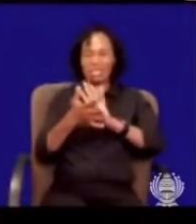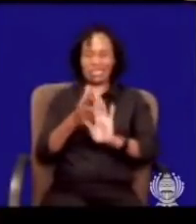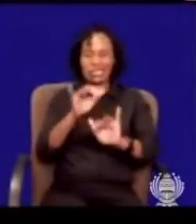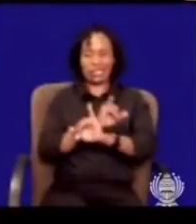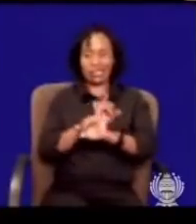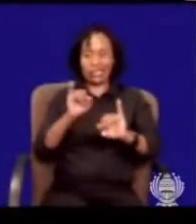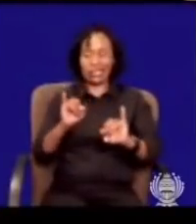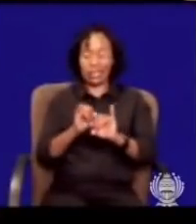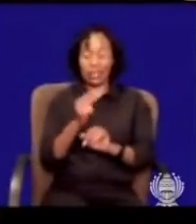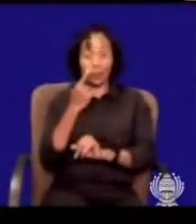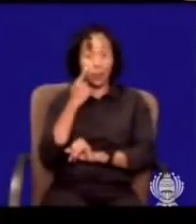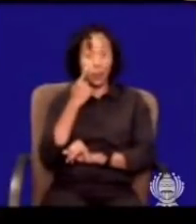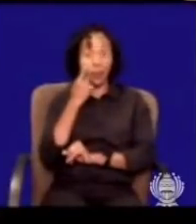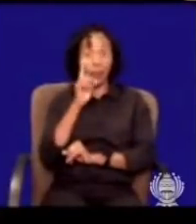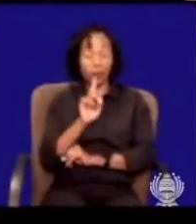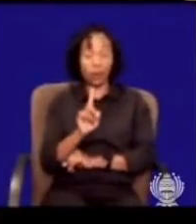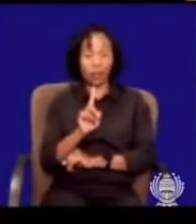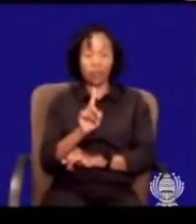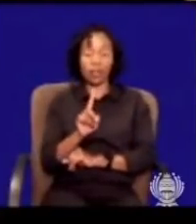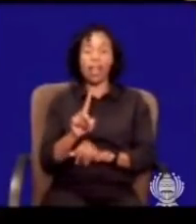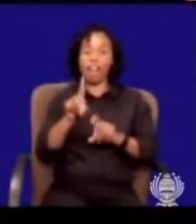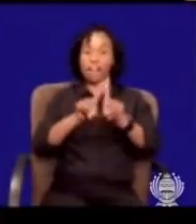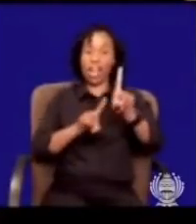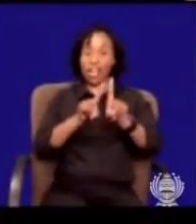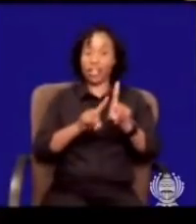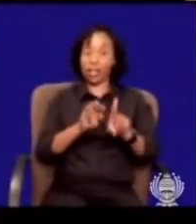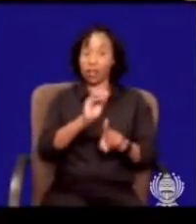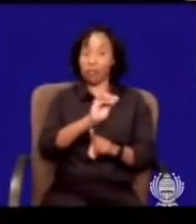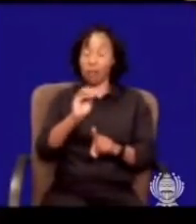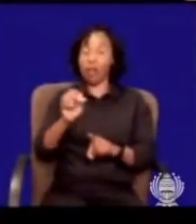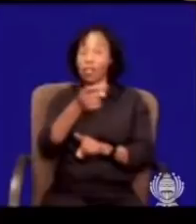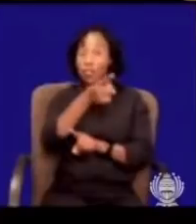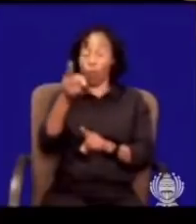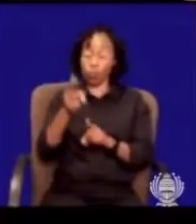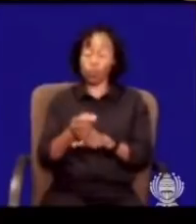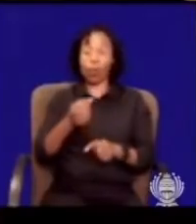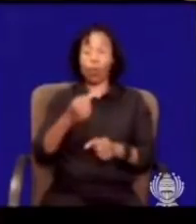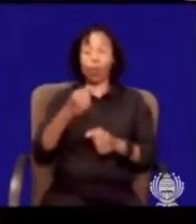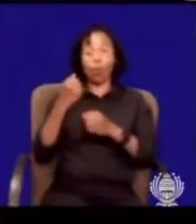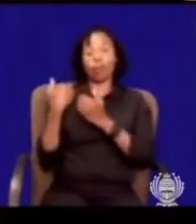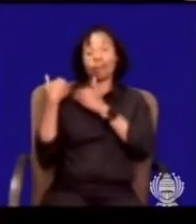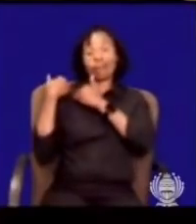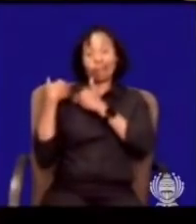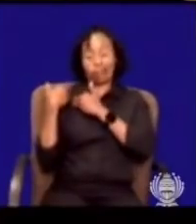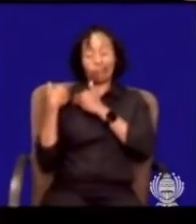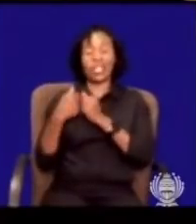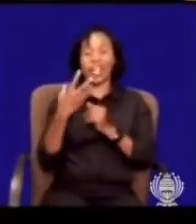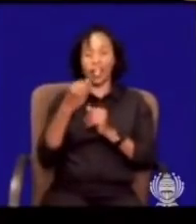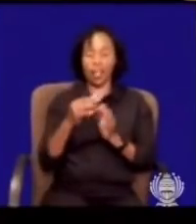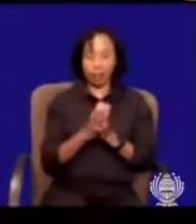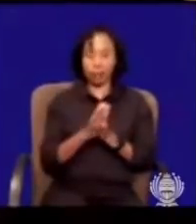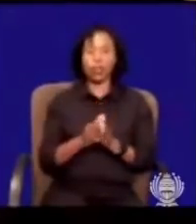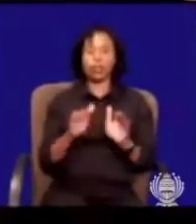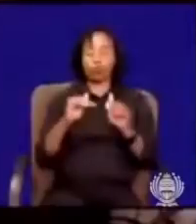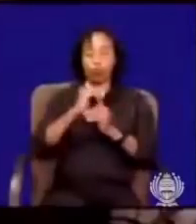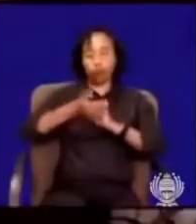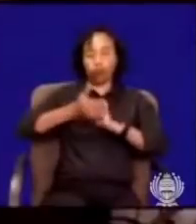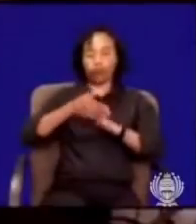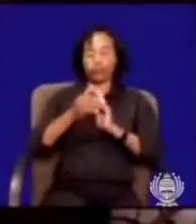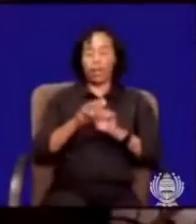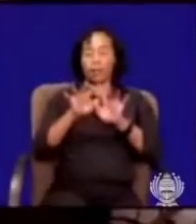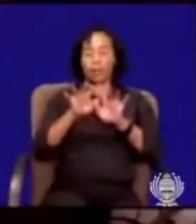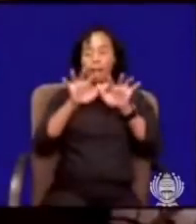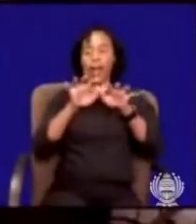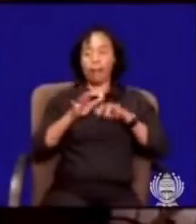is evident that there is a litany of failures by those tasked with safeguarding our beloved Parliament that got us here. A health and